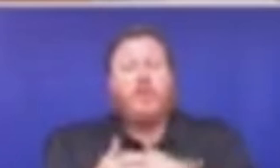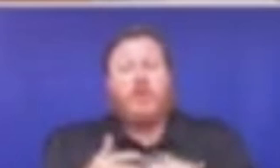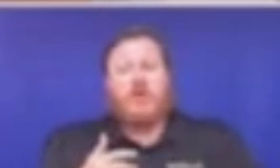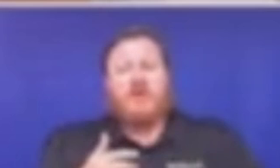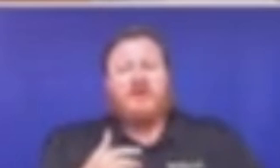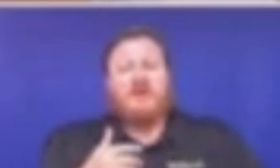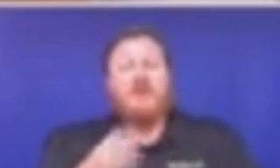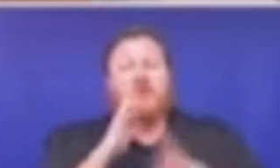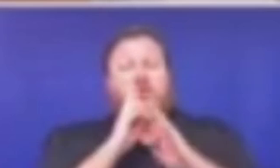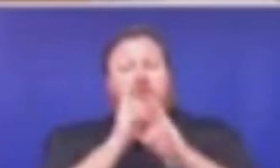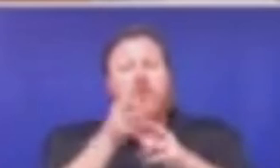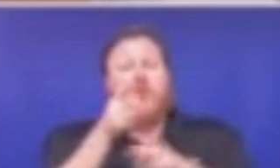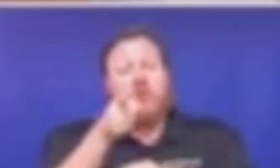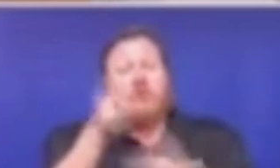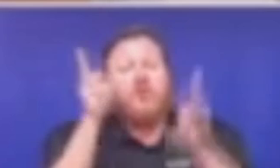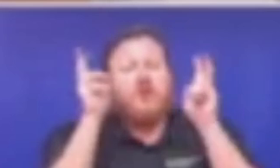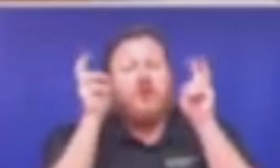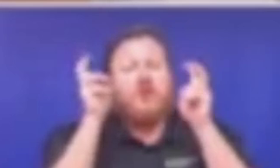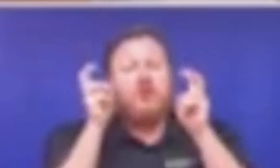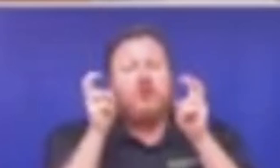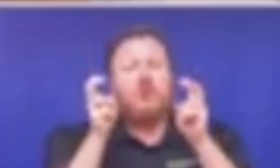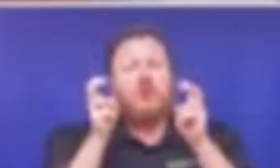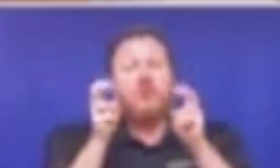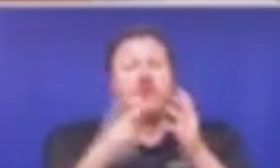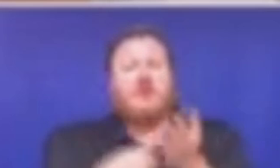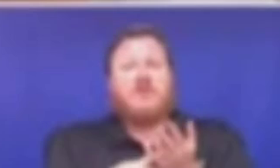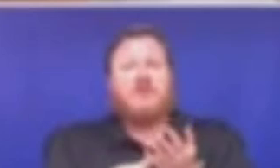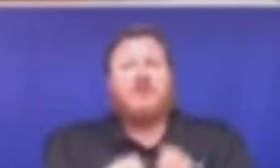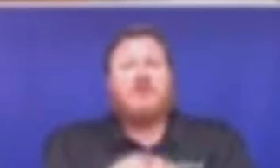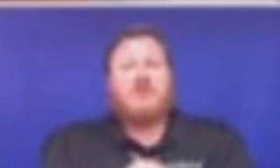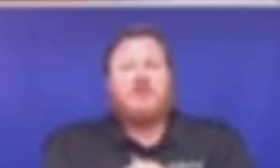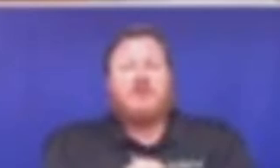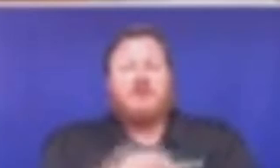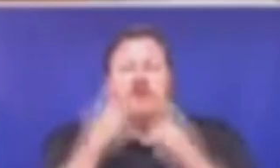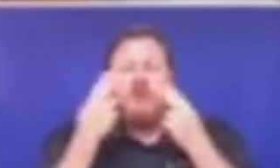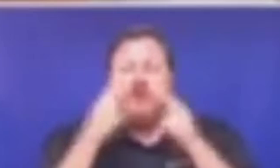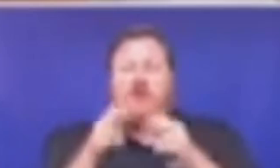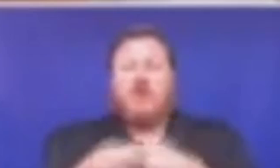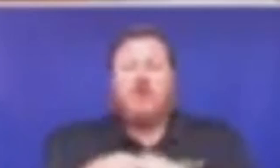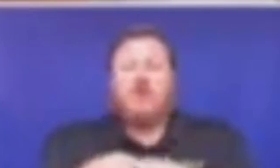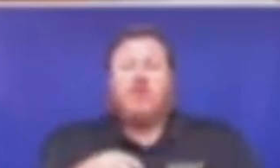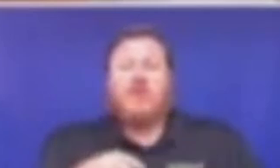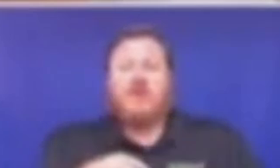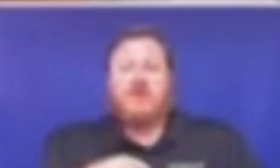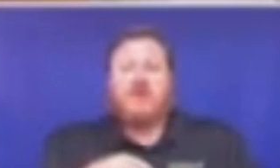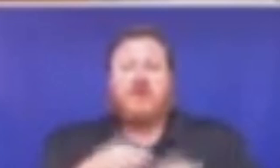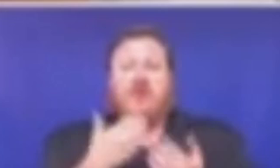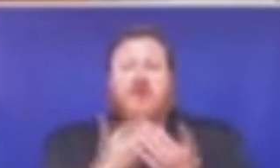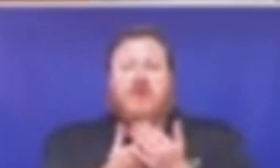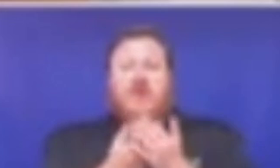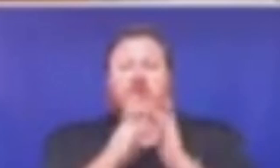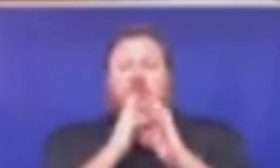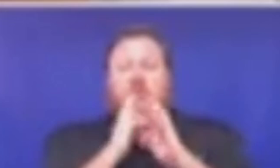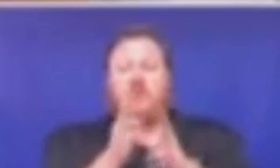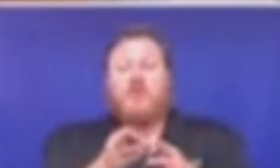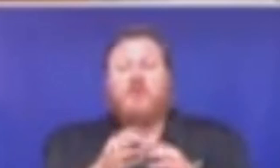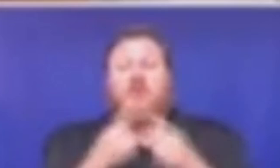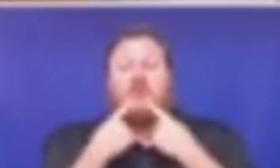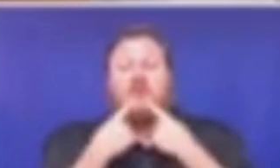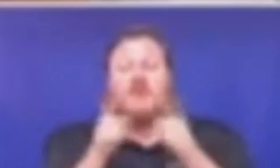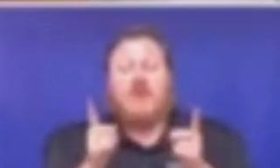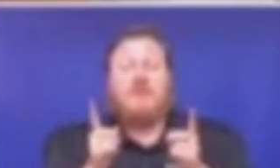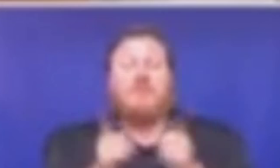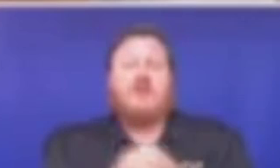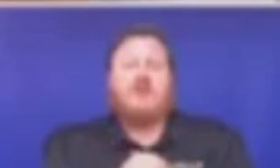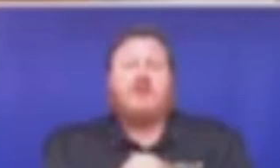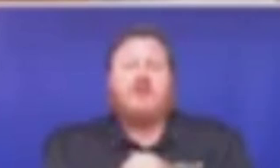address you on the issue that you have raised. Over to you, Honorable President. You may respond to the statement that has